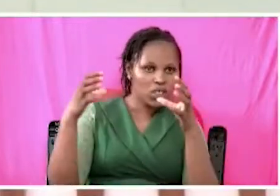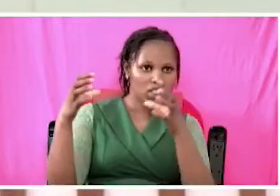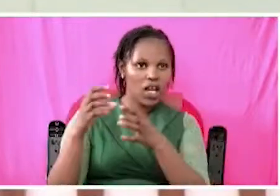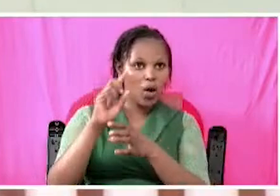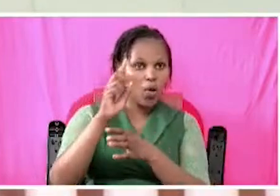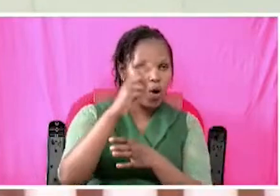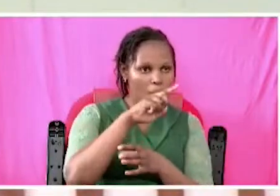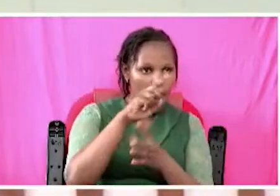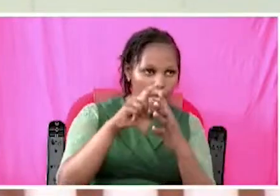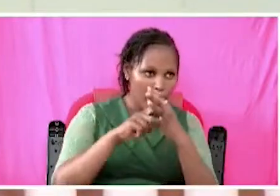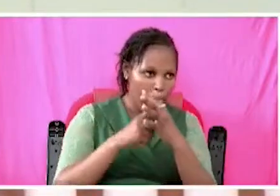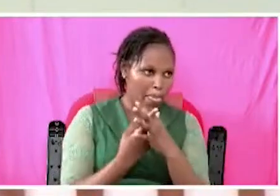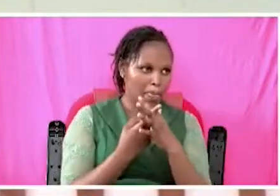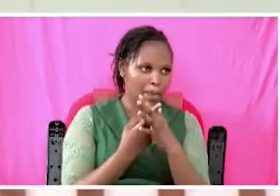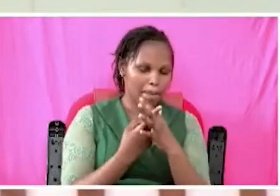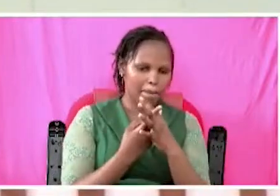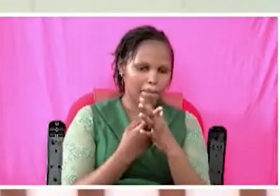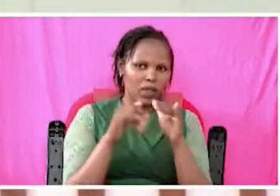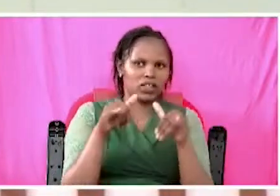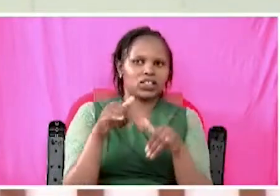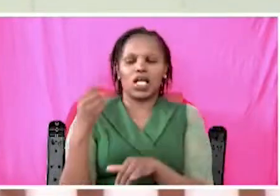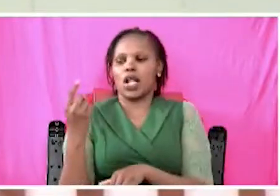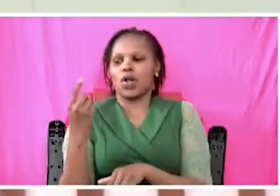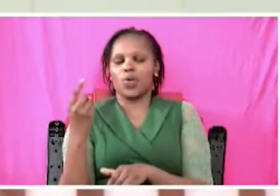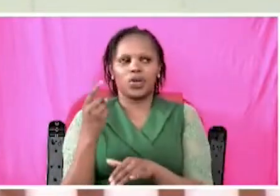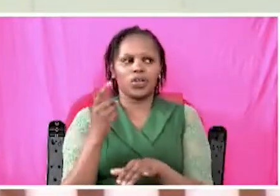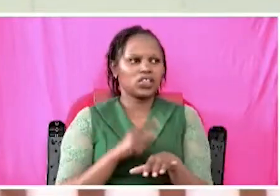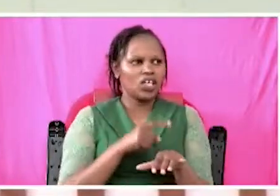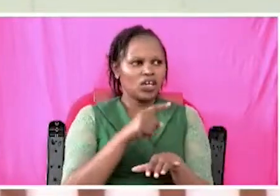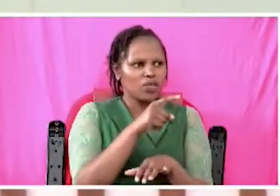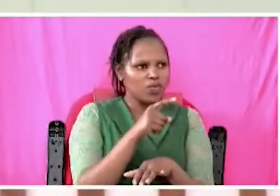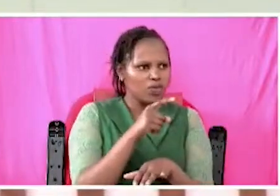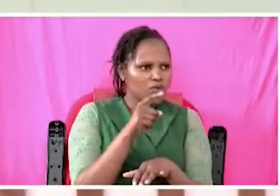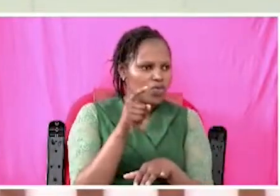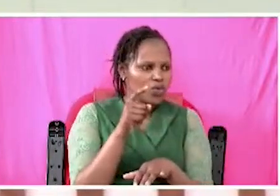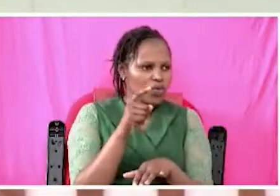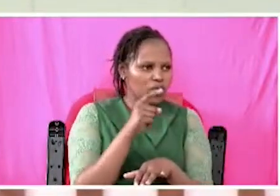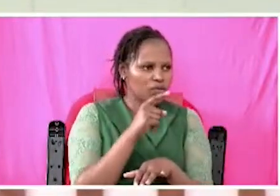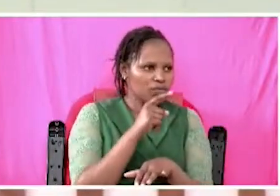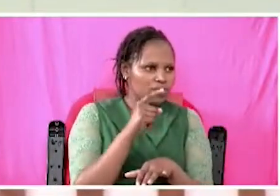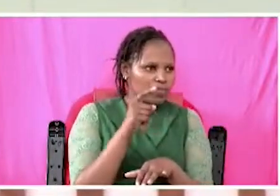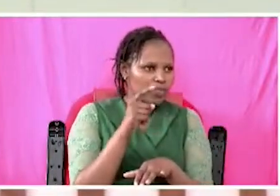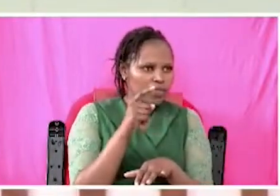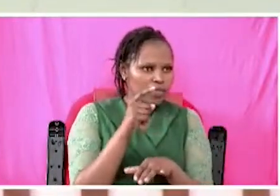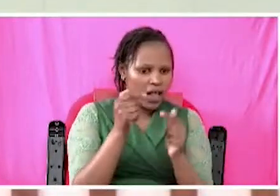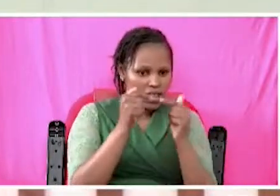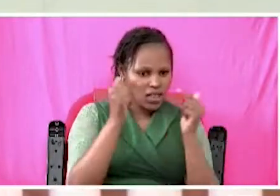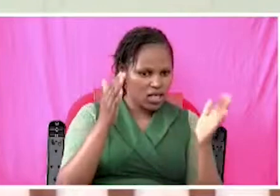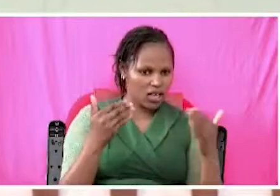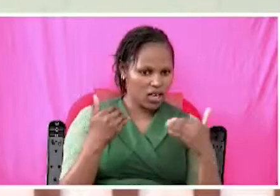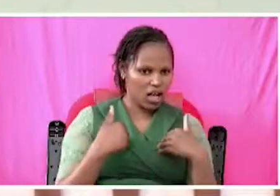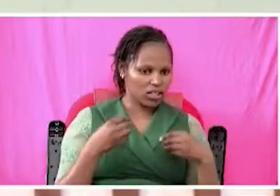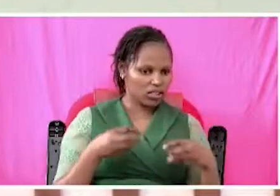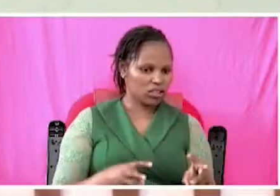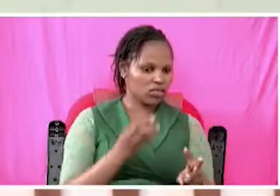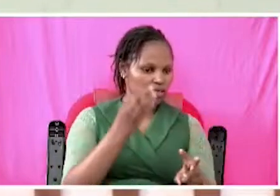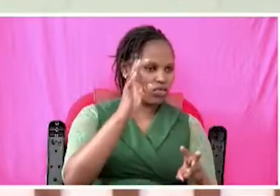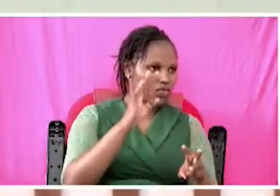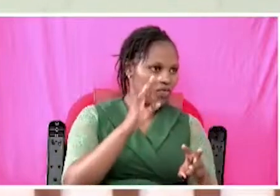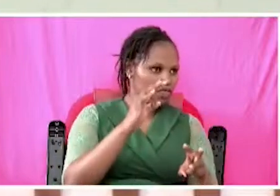Once you begin isolating yourself, particularly when you are in such a situation, the enemy has a way of getting